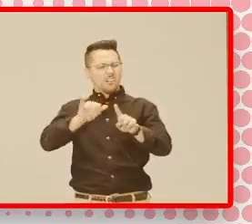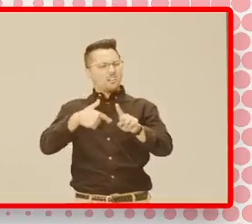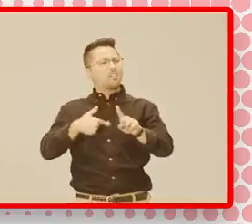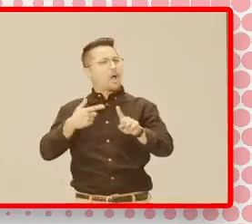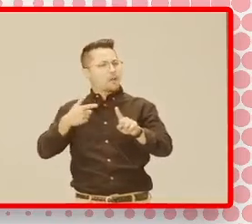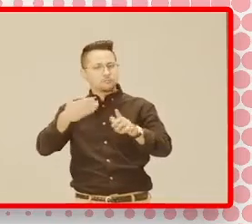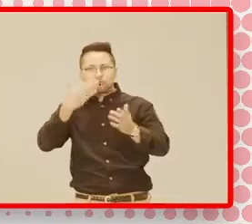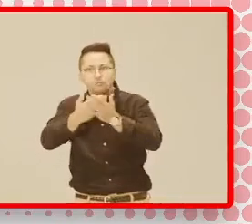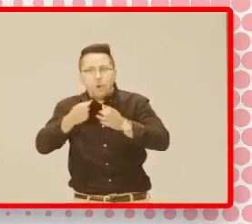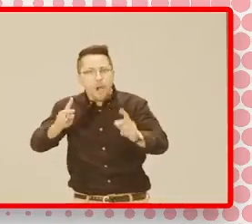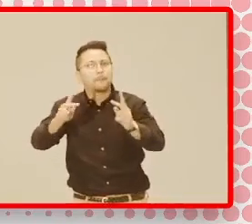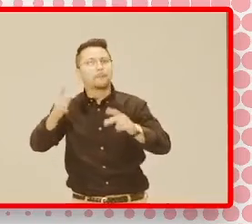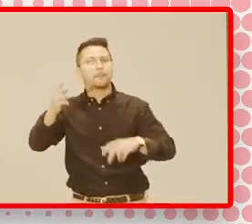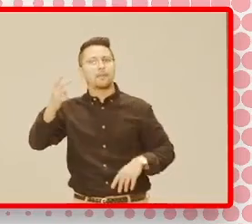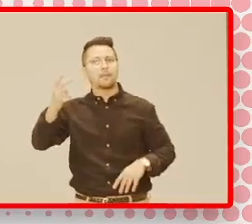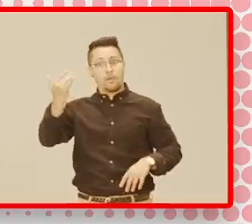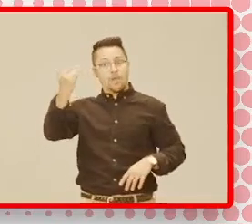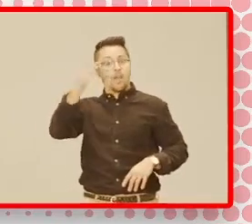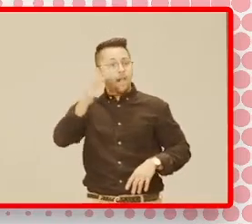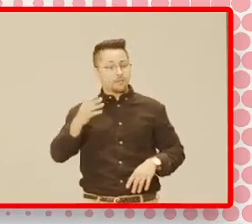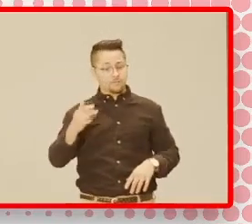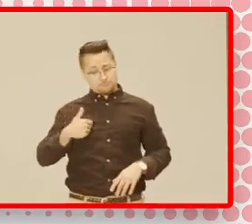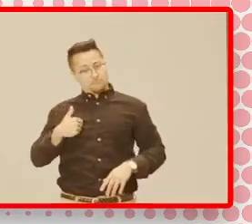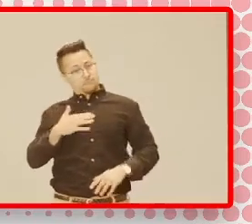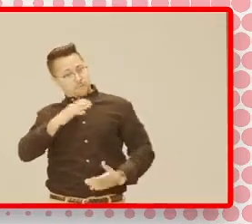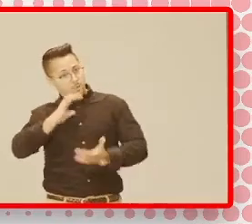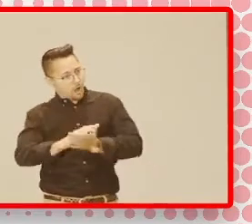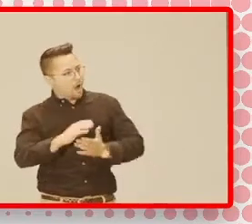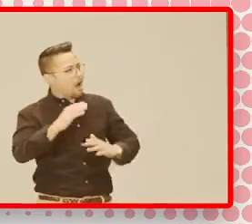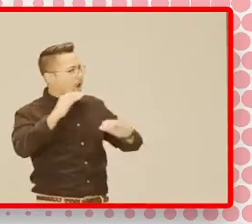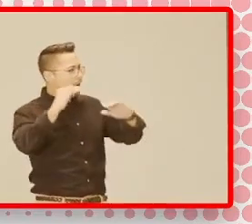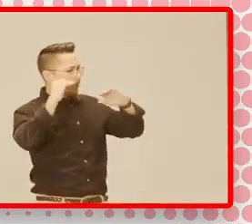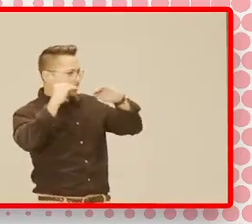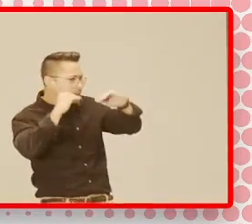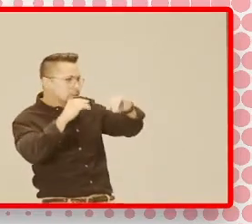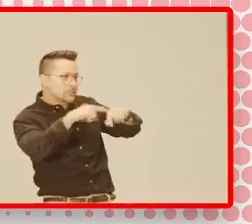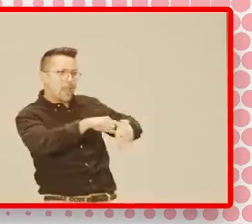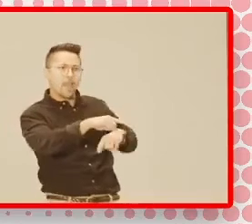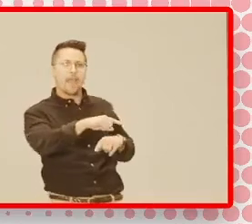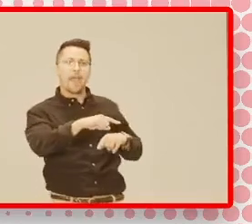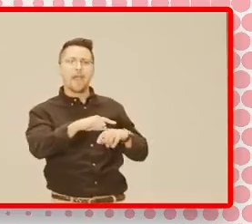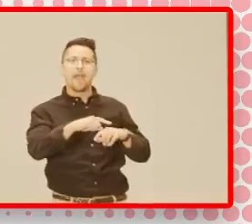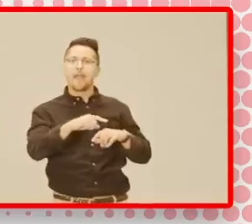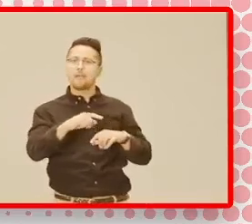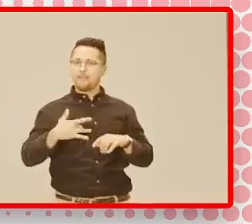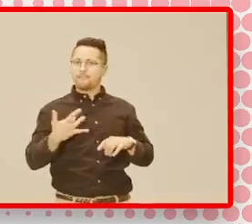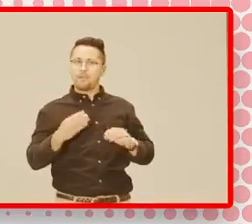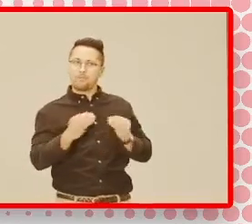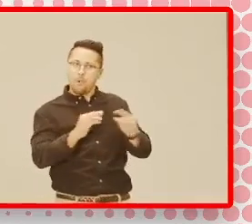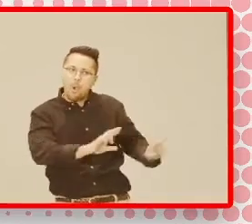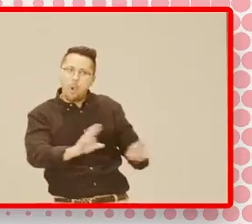teach him, Patty and I, to do the things we could do as parents, to prepare him